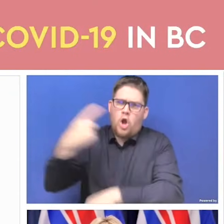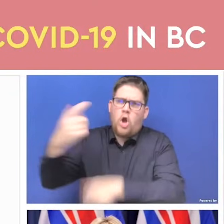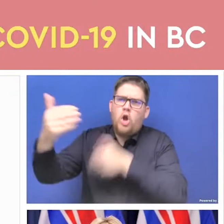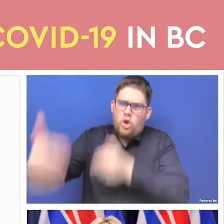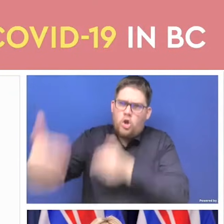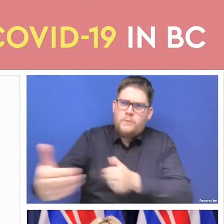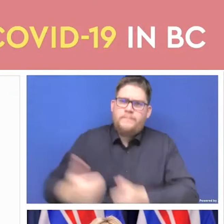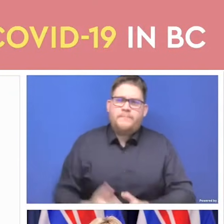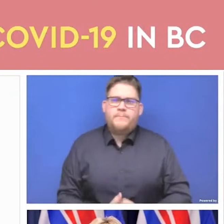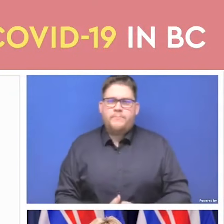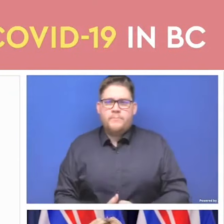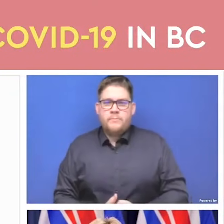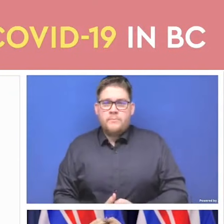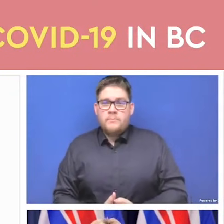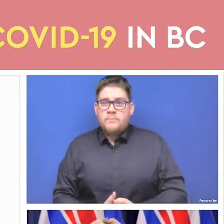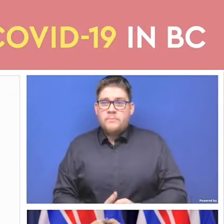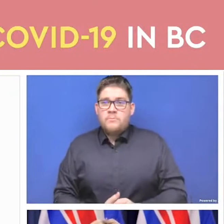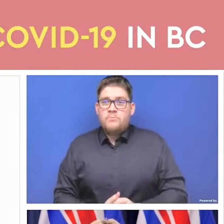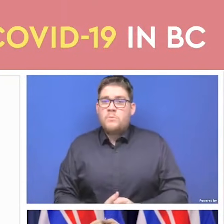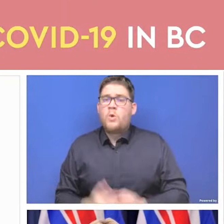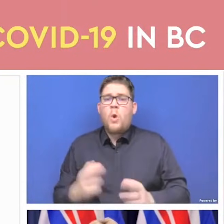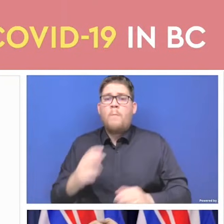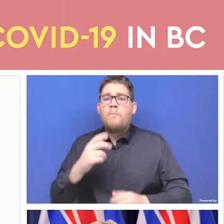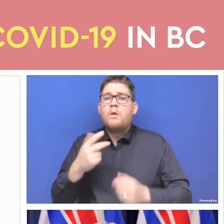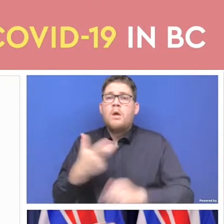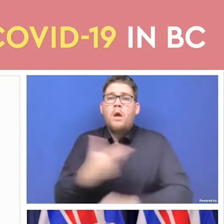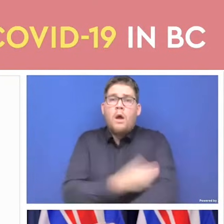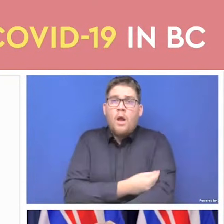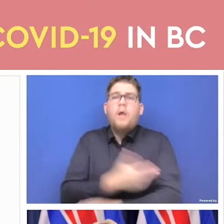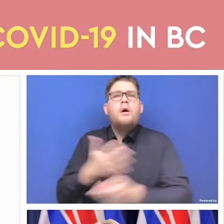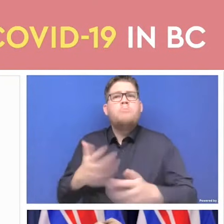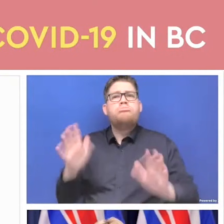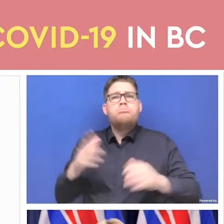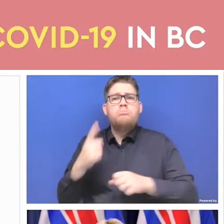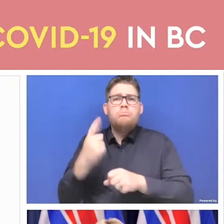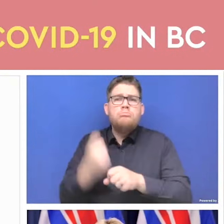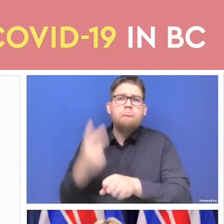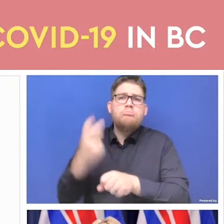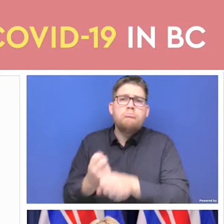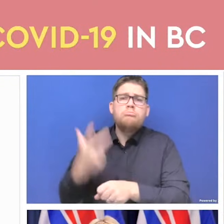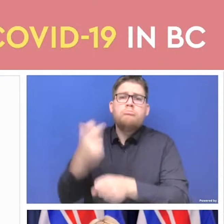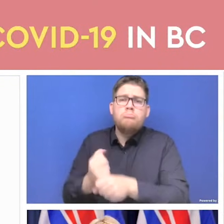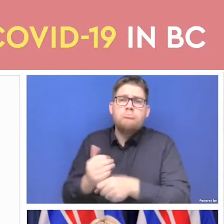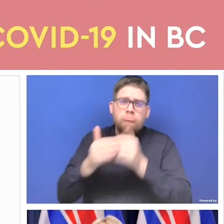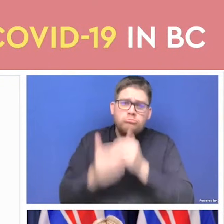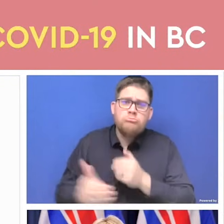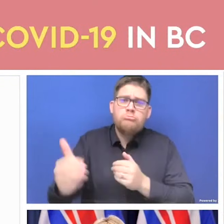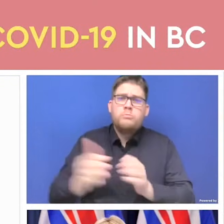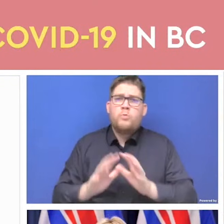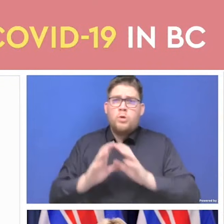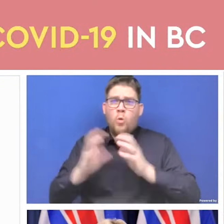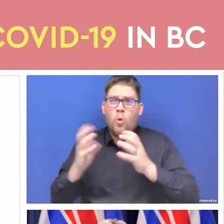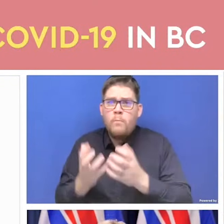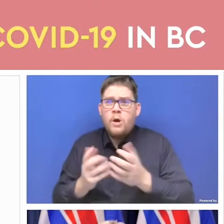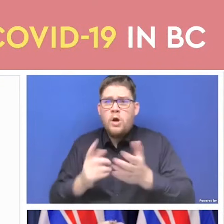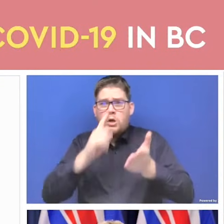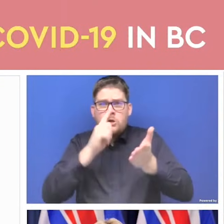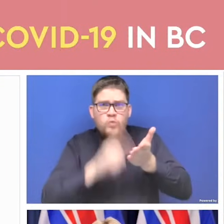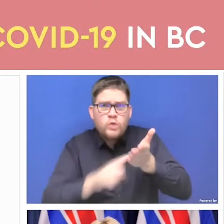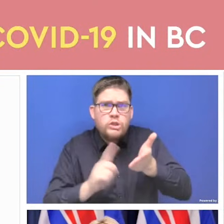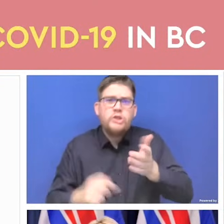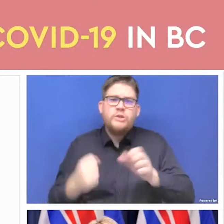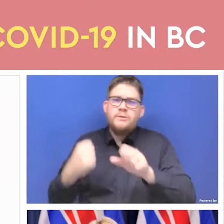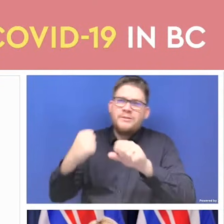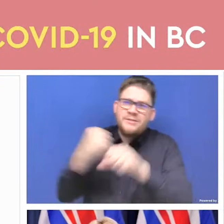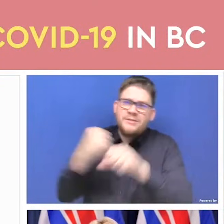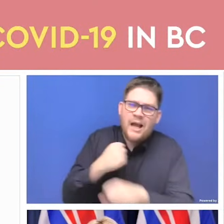continue to follow here in BC to understand that better. But right now, we know as well that from the